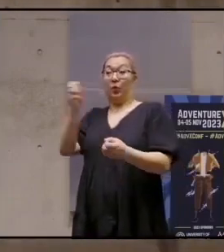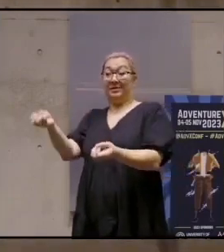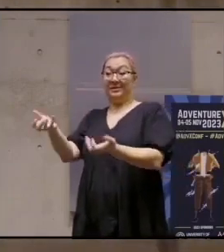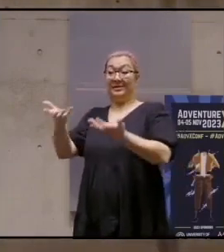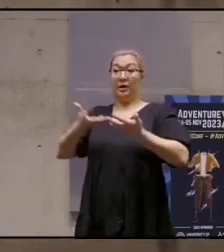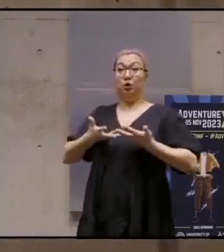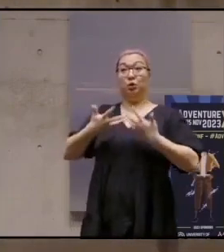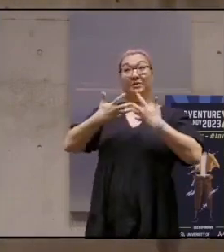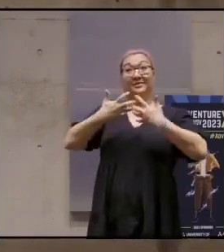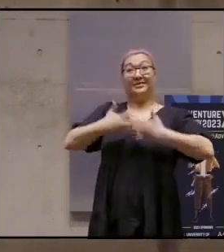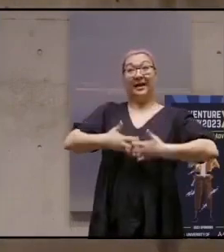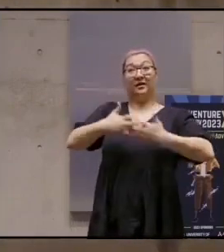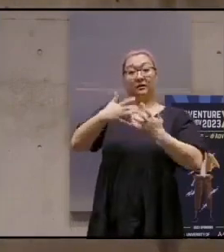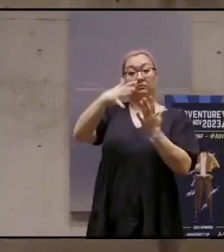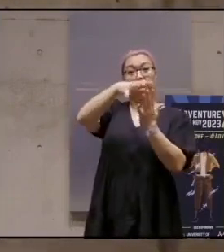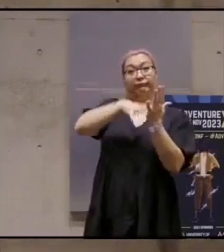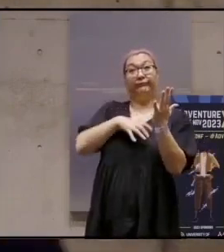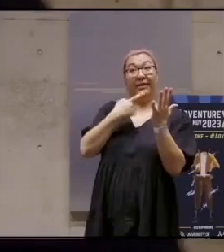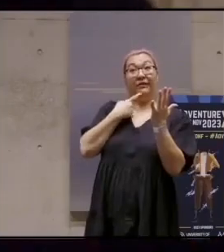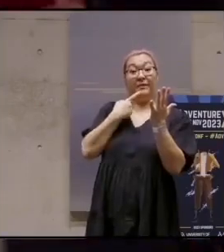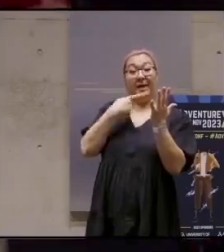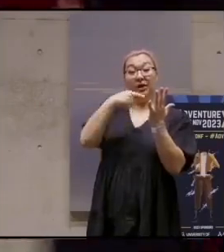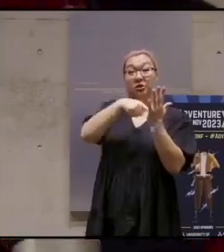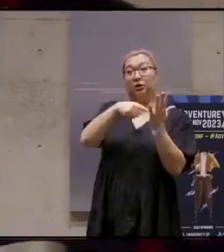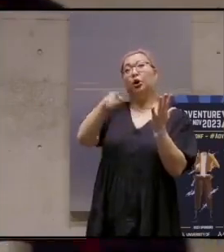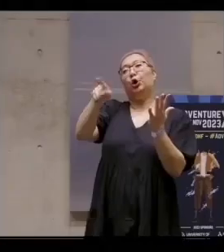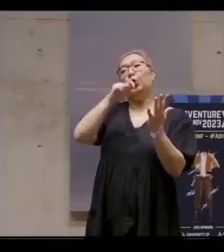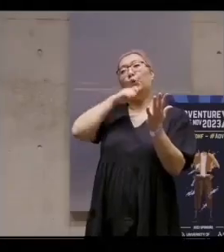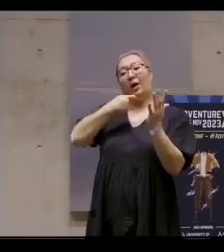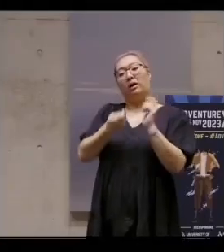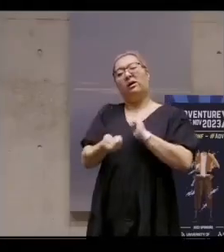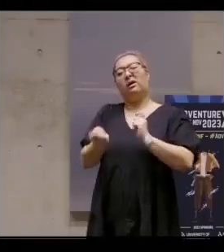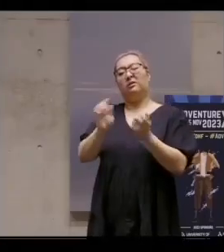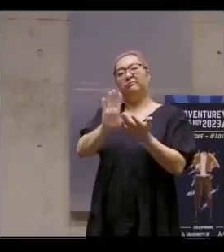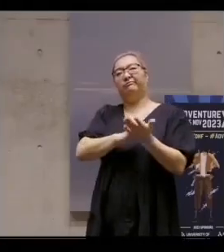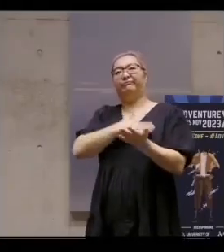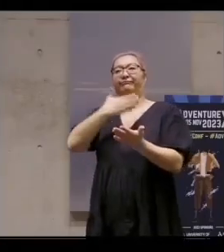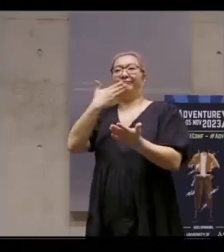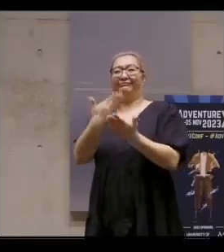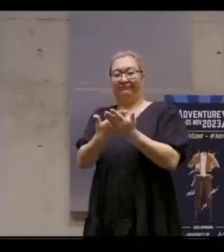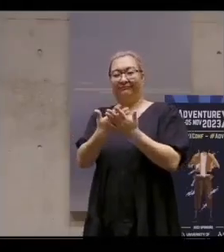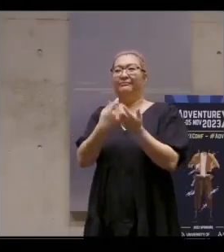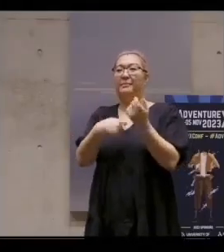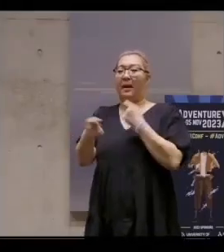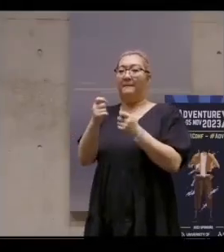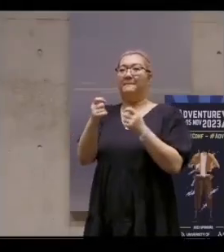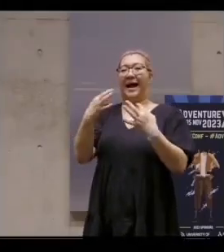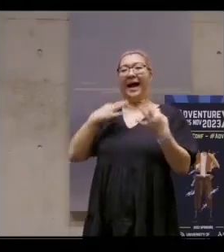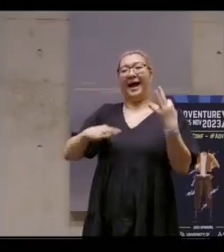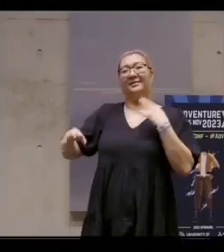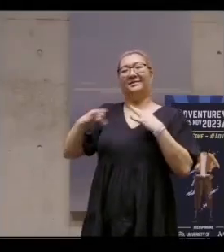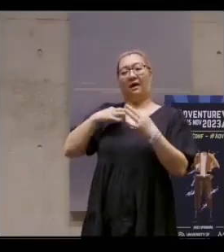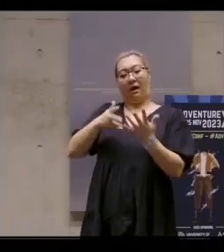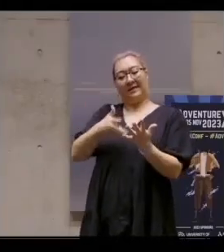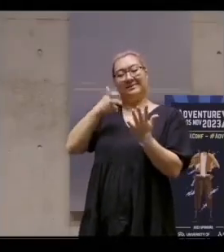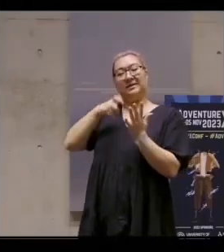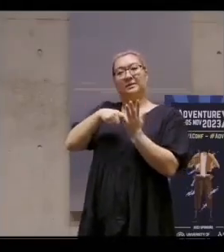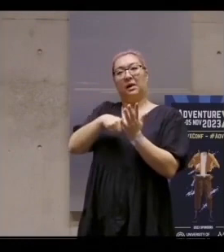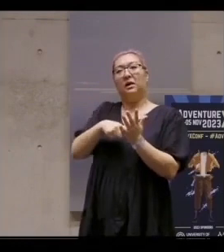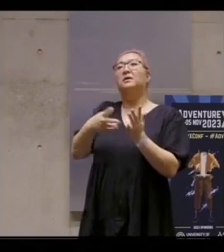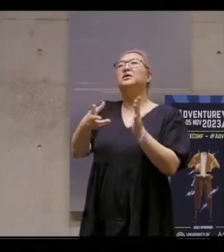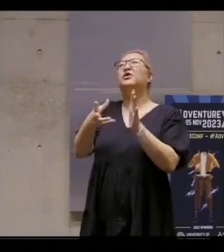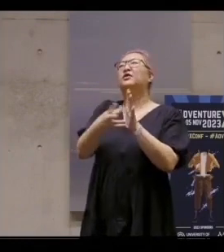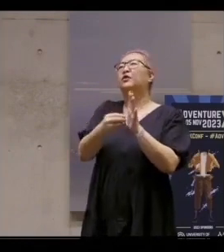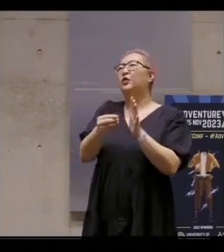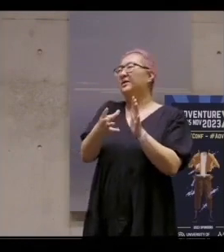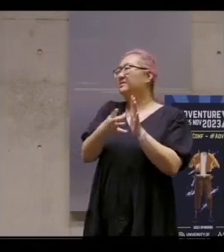So what I mean by like only the info that they need is, you know, there's notes to level design, trigger this line at